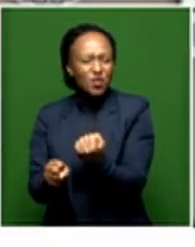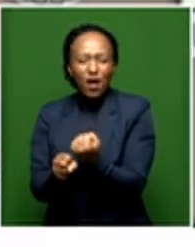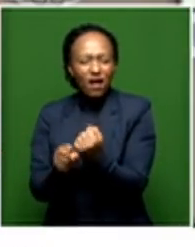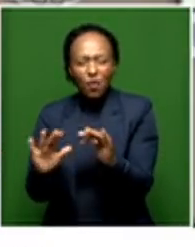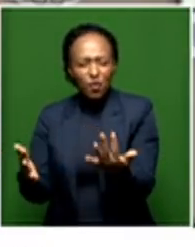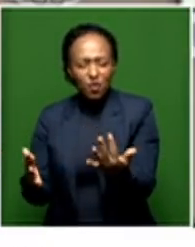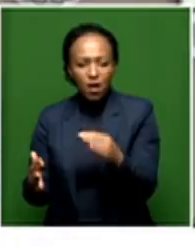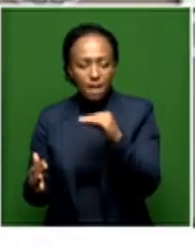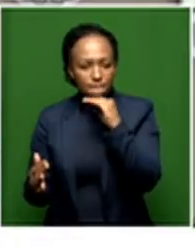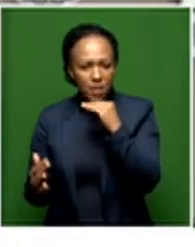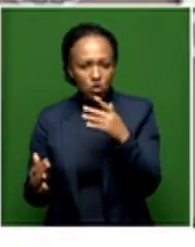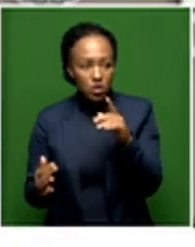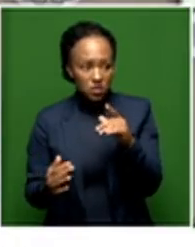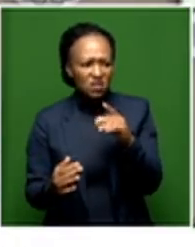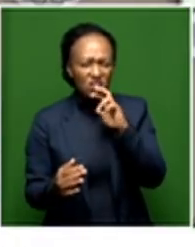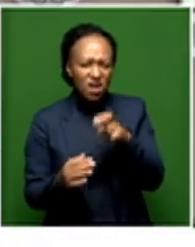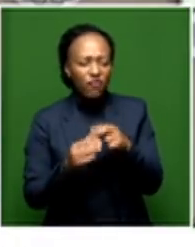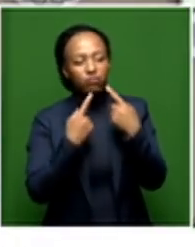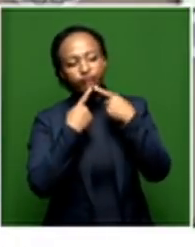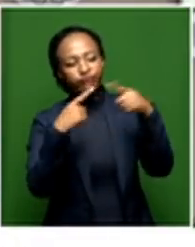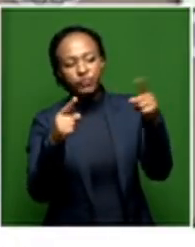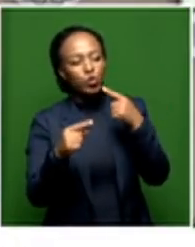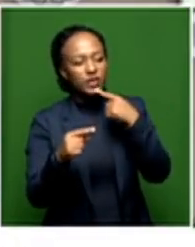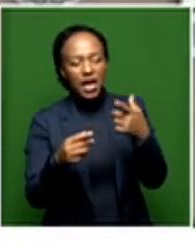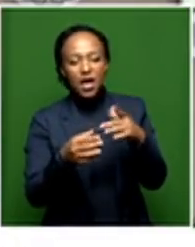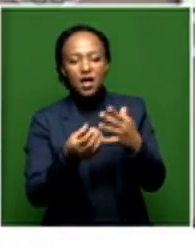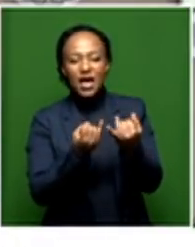to actually nullify that customary marriage to